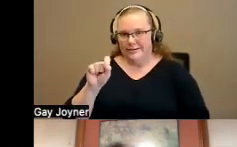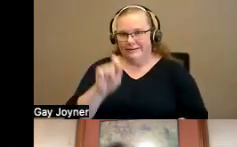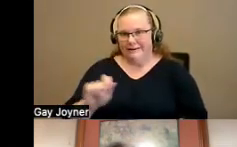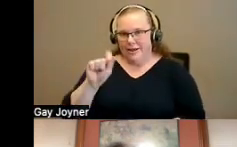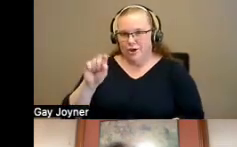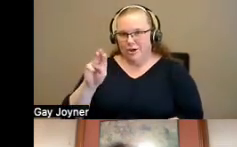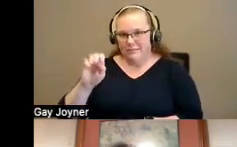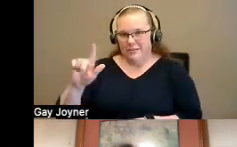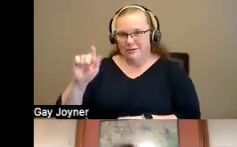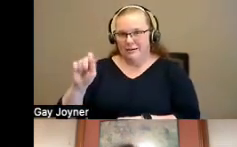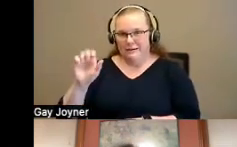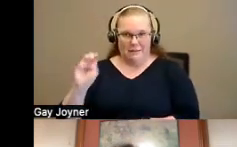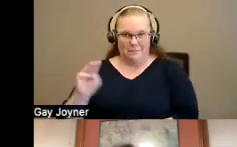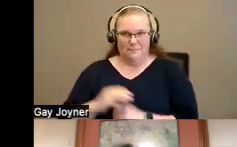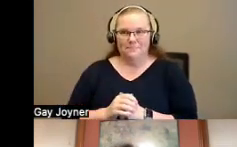drakeetarts@gmail.com.